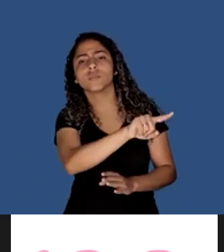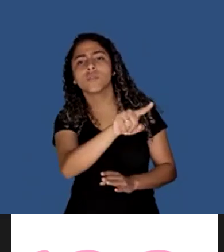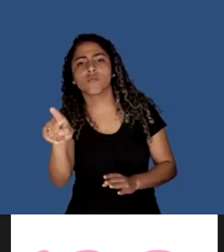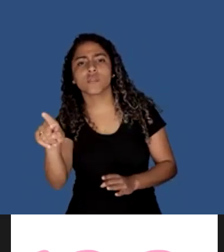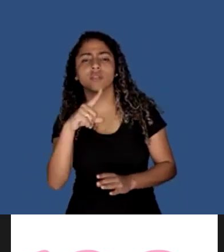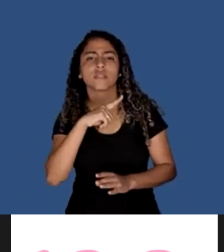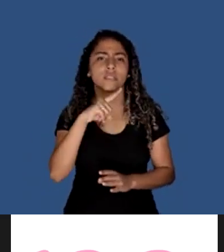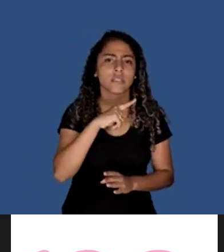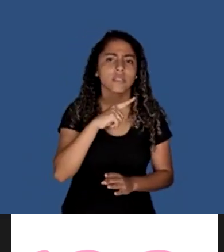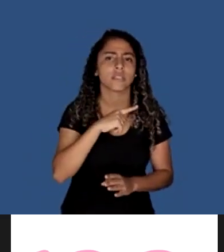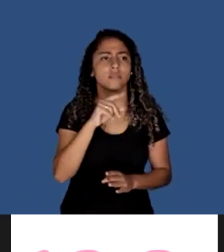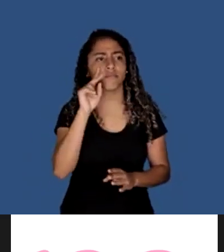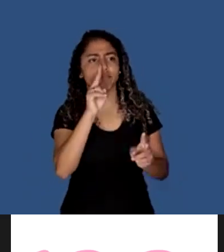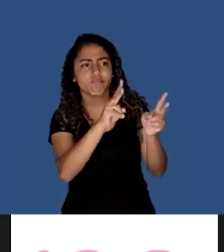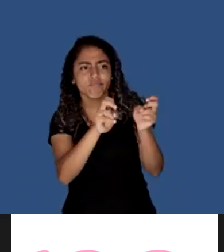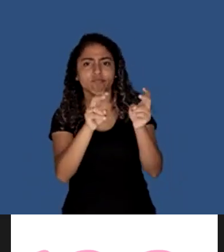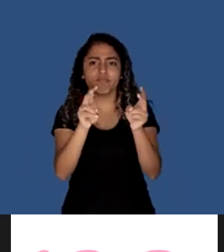your early read